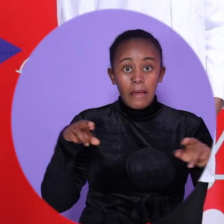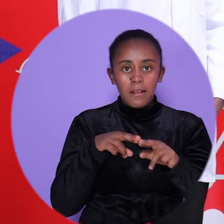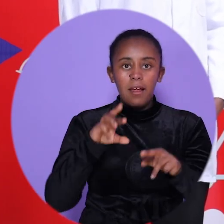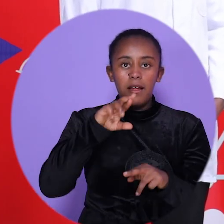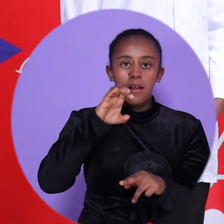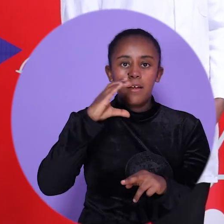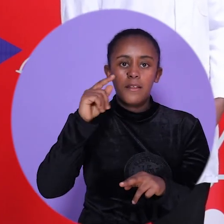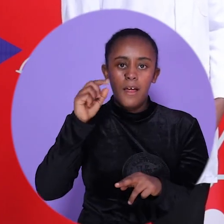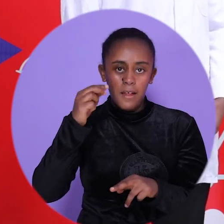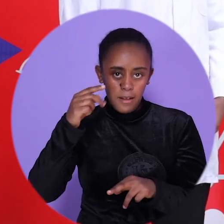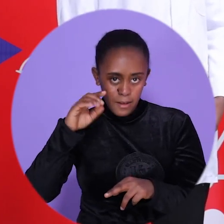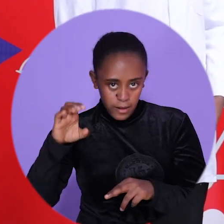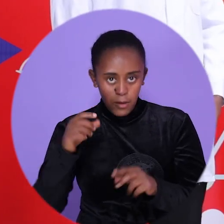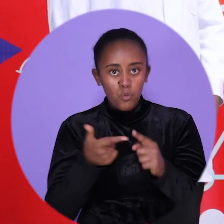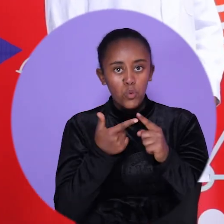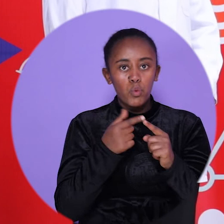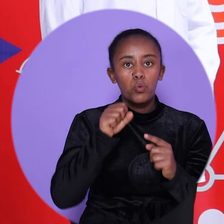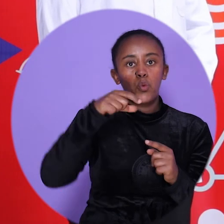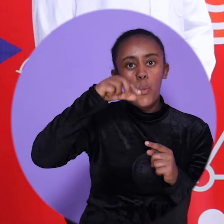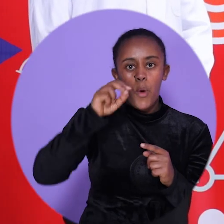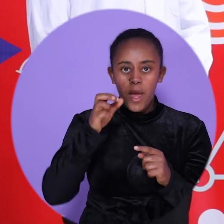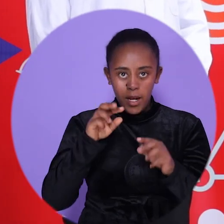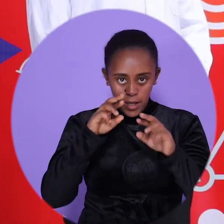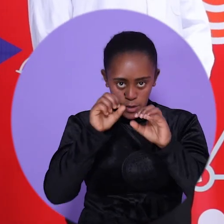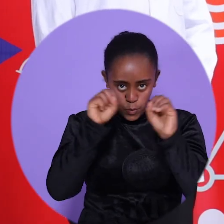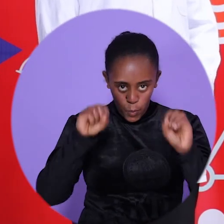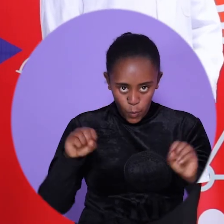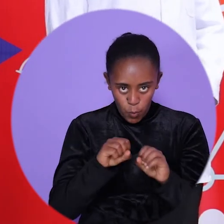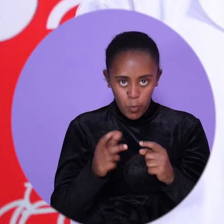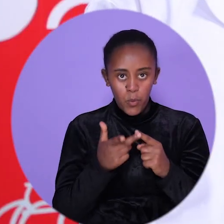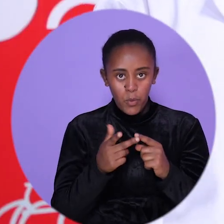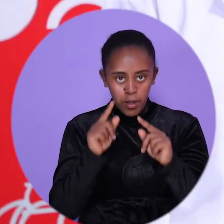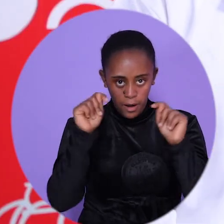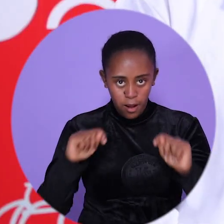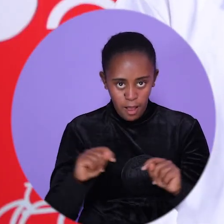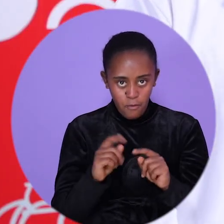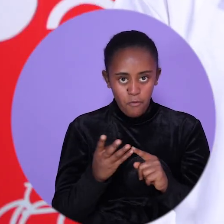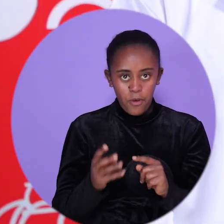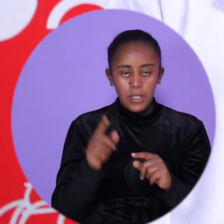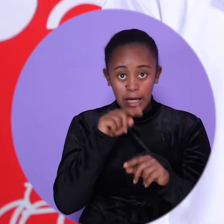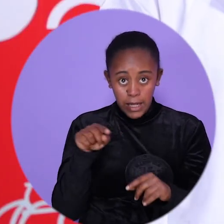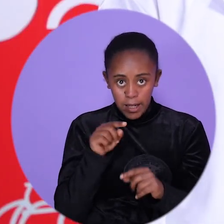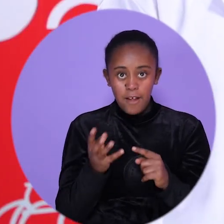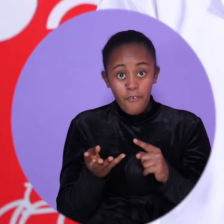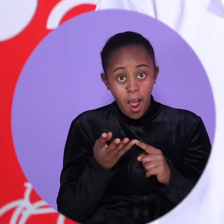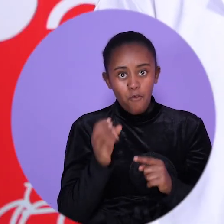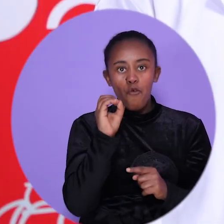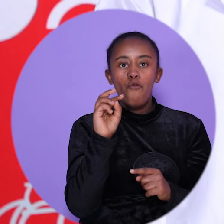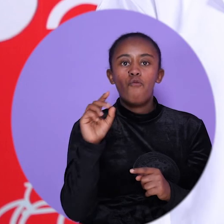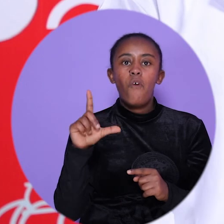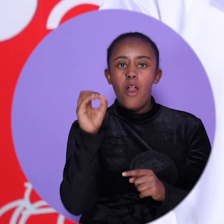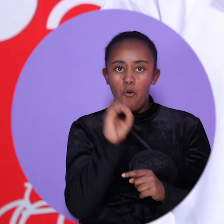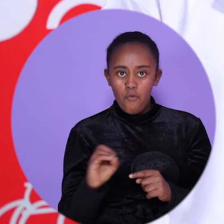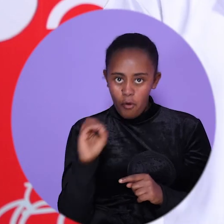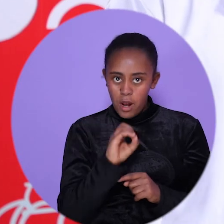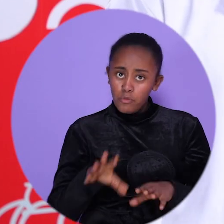two, square. Number three, triangle. Number four, circle. Number five, oval. Students,